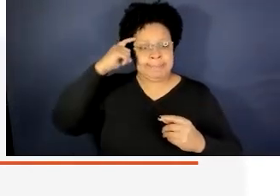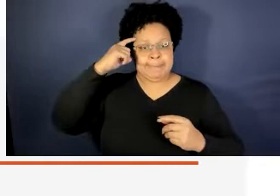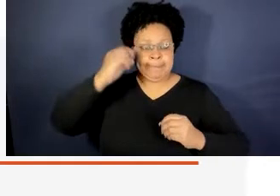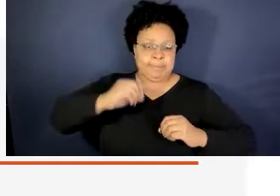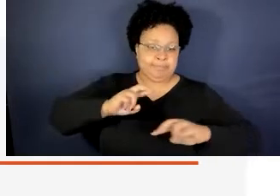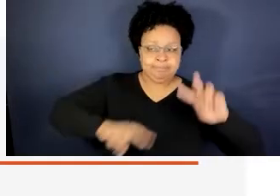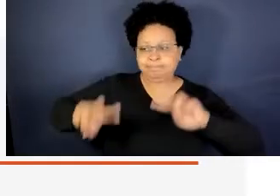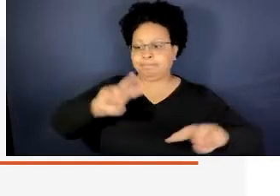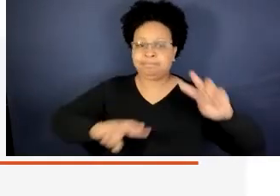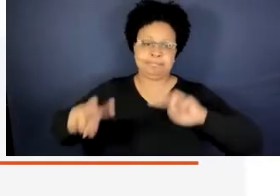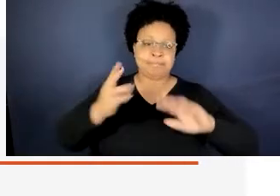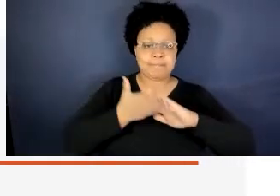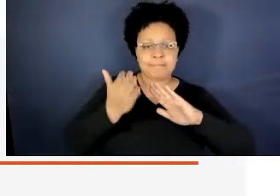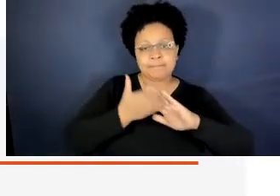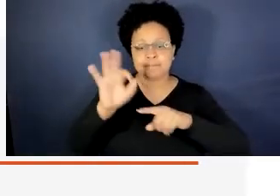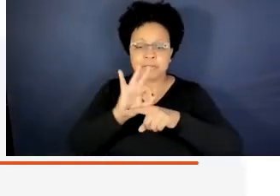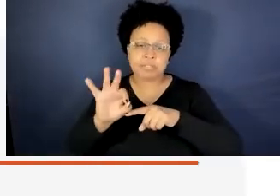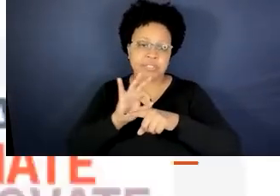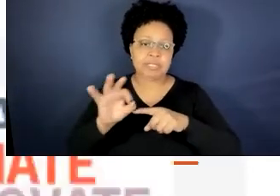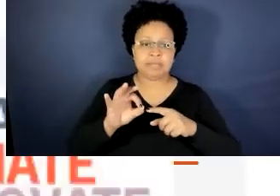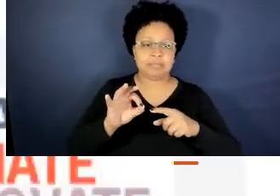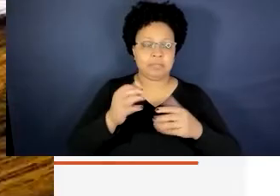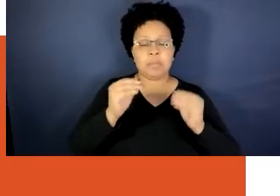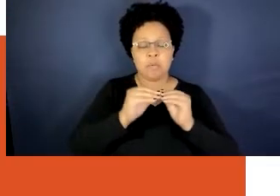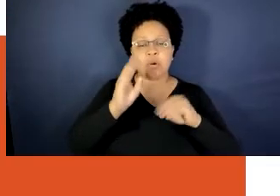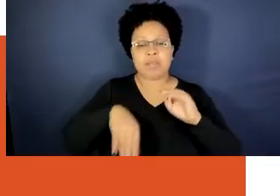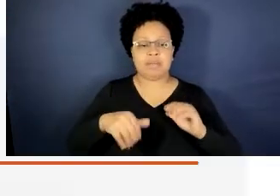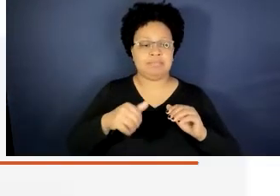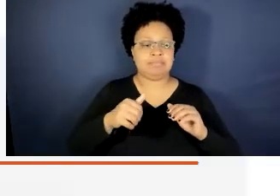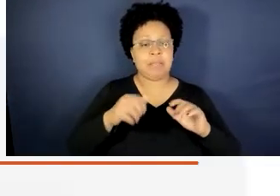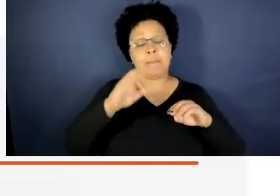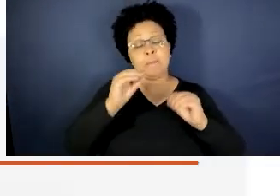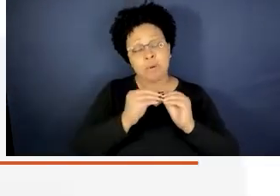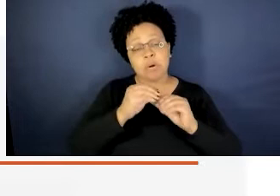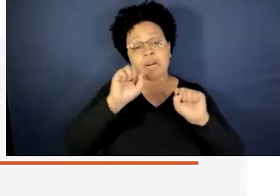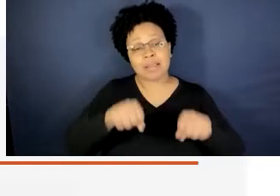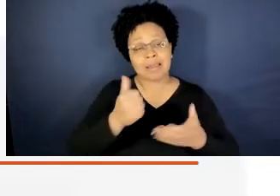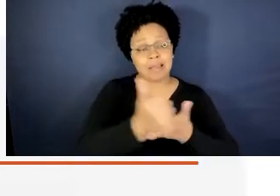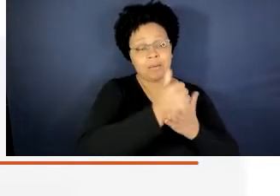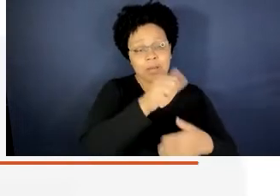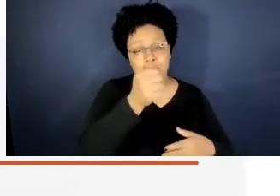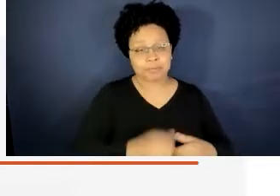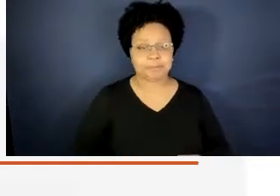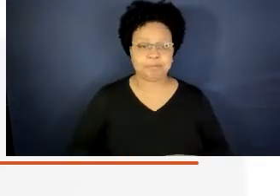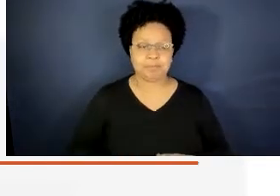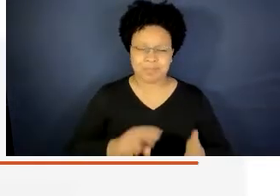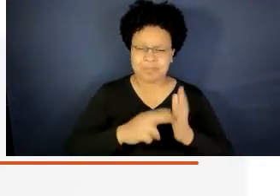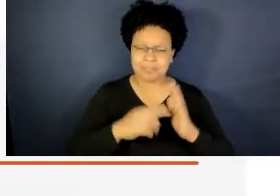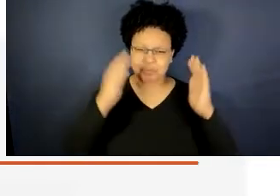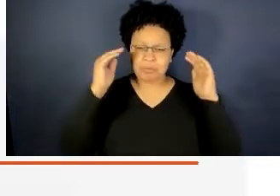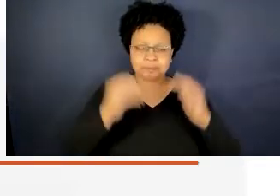other people. Listen, there is hope. And I'll get to my last one for the sake of time. Look at